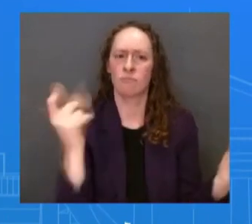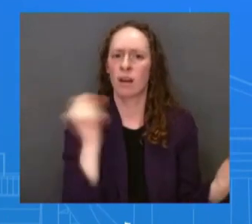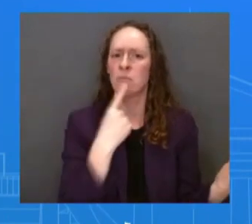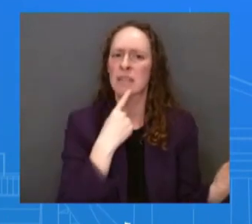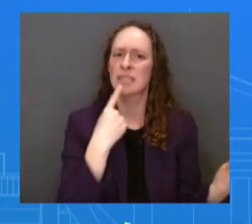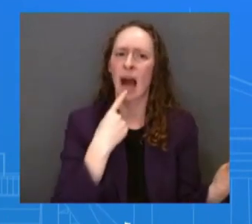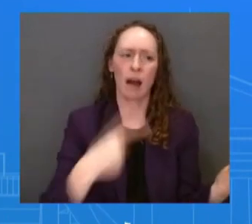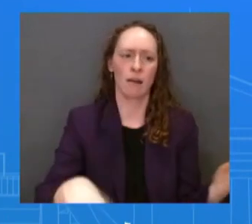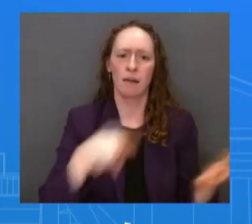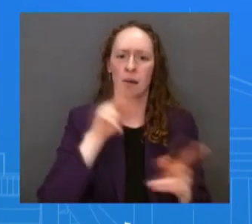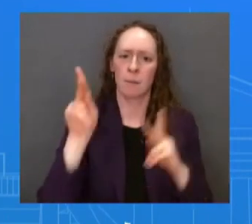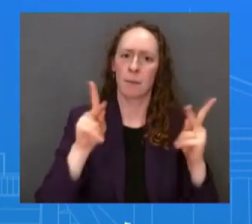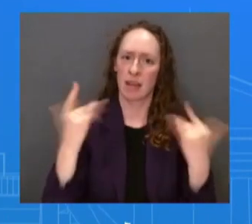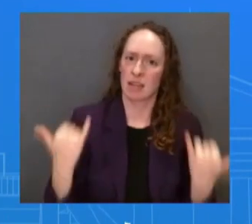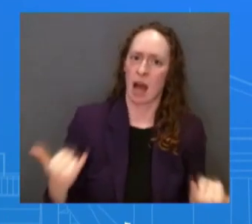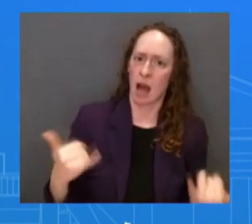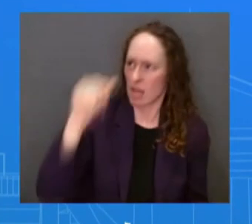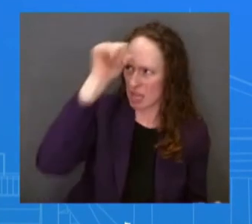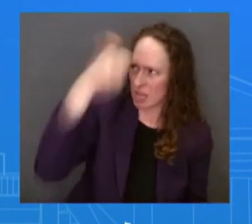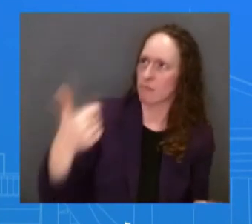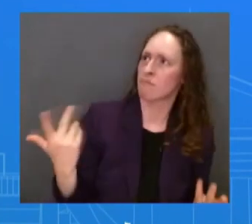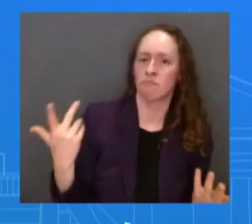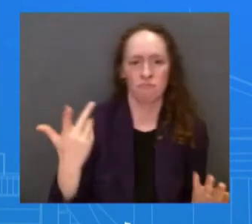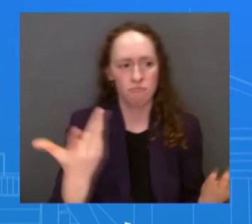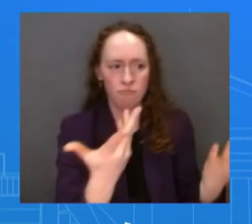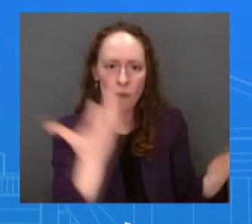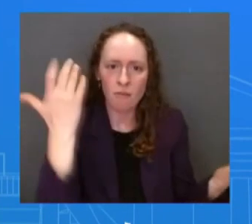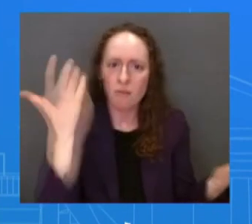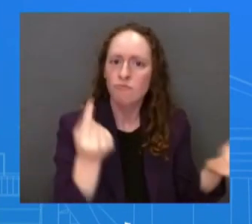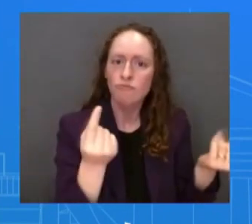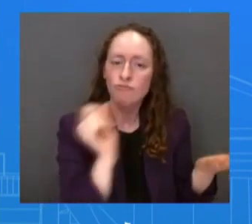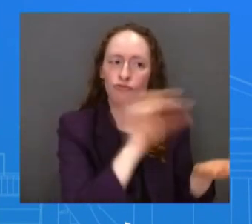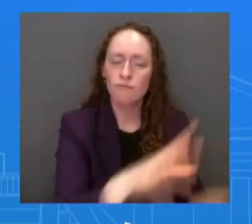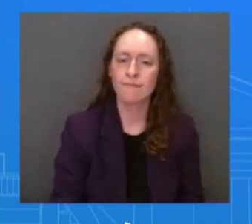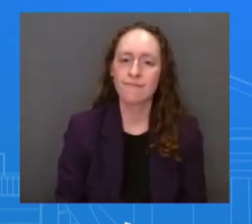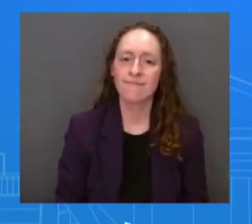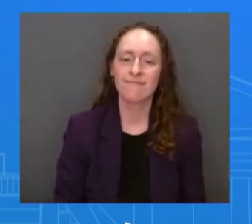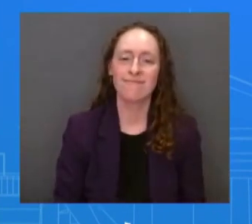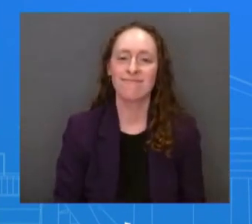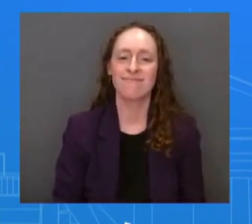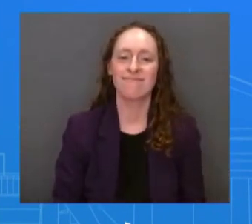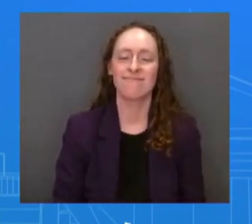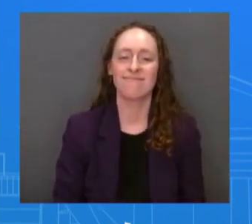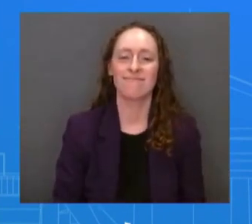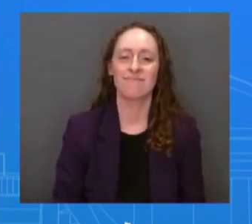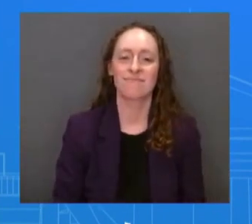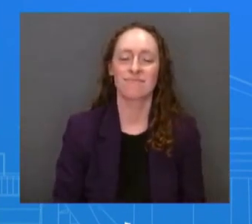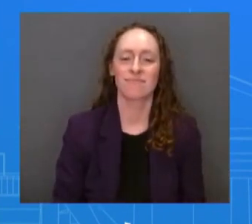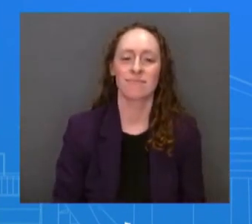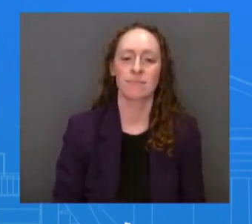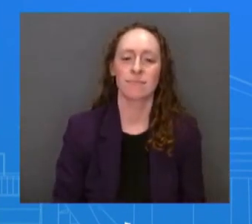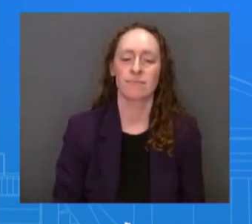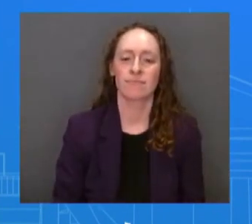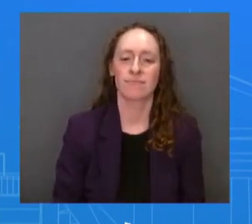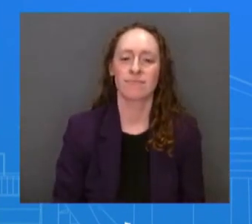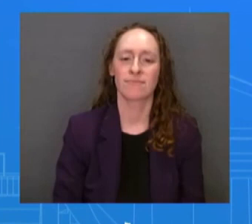here, that the President has said, when we look at the relationship with India, it's one of the most consequential relationships